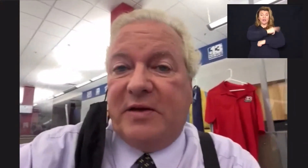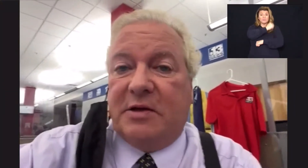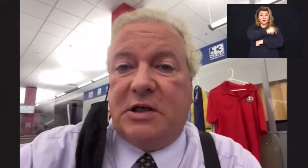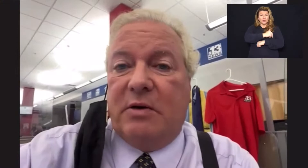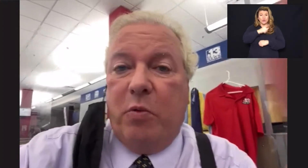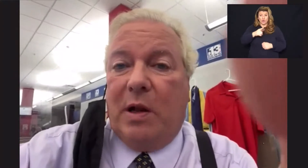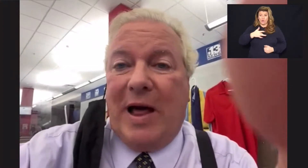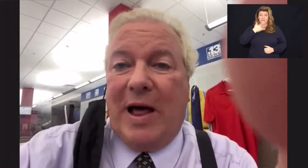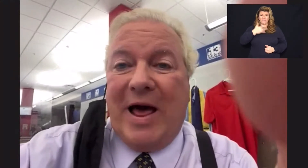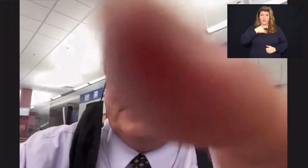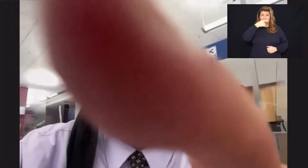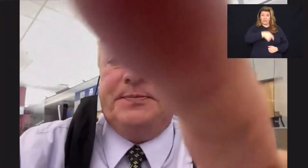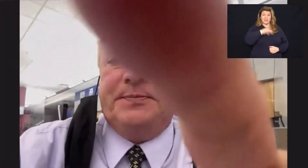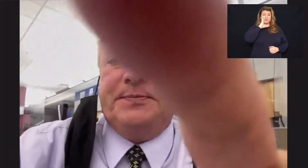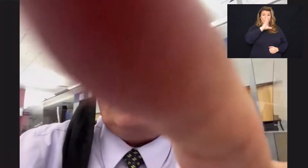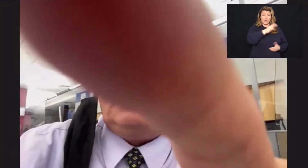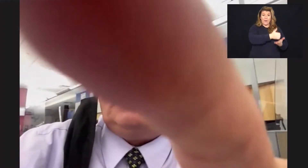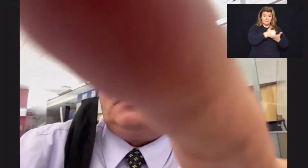do you think this will help?